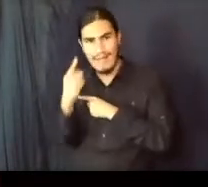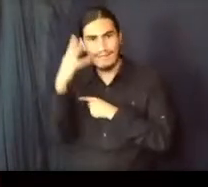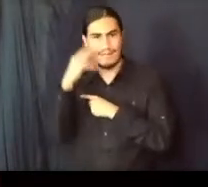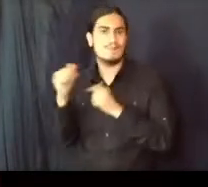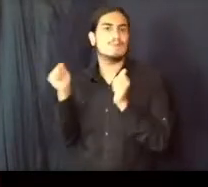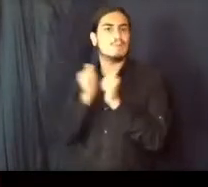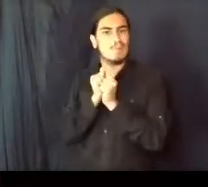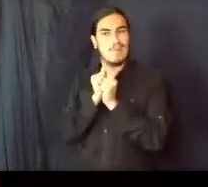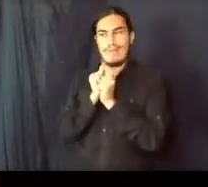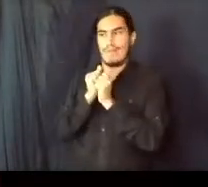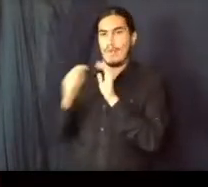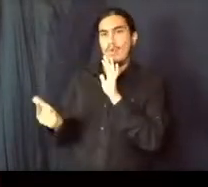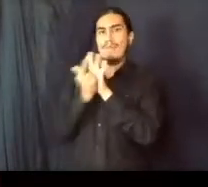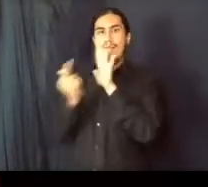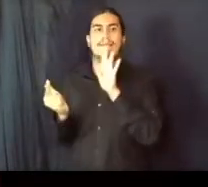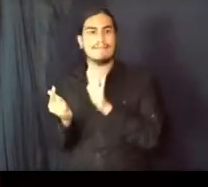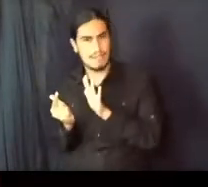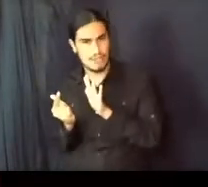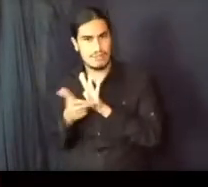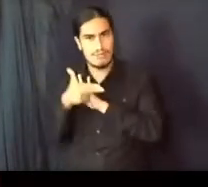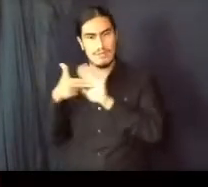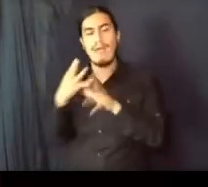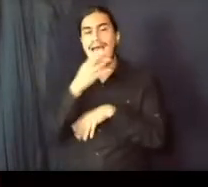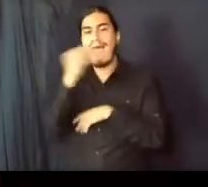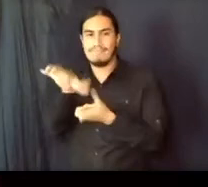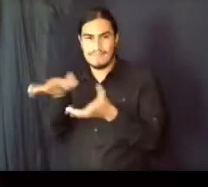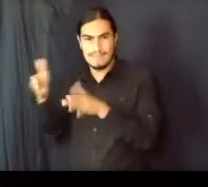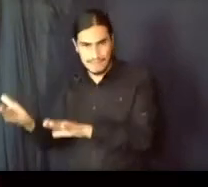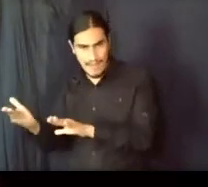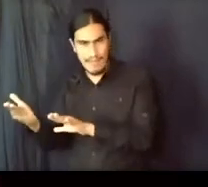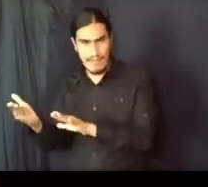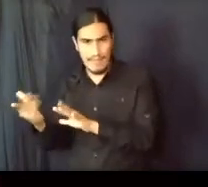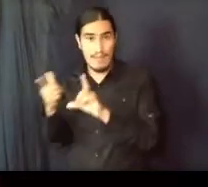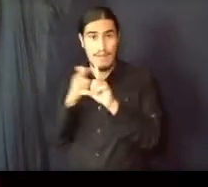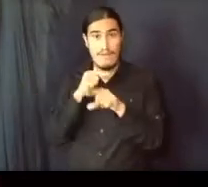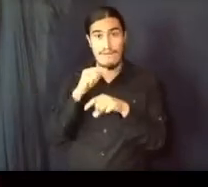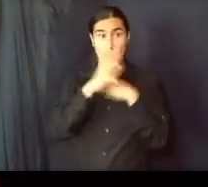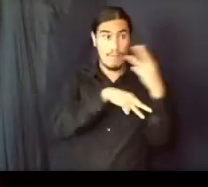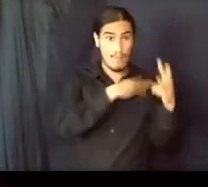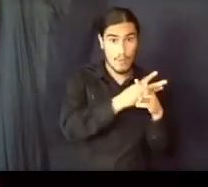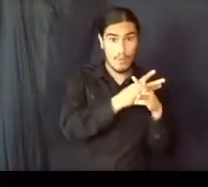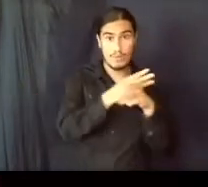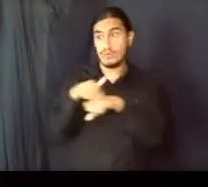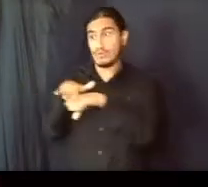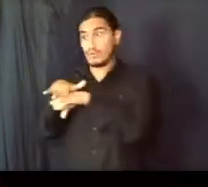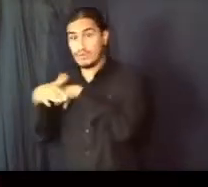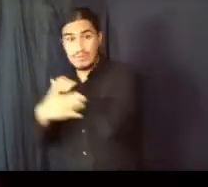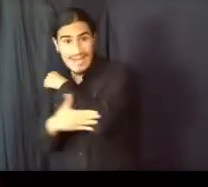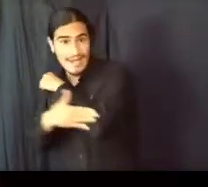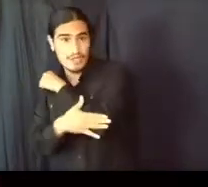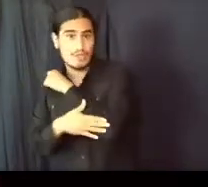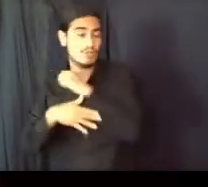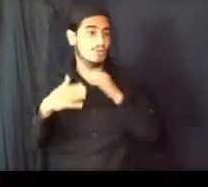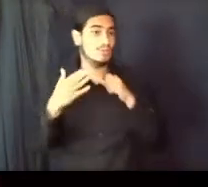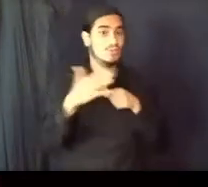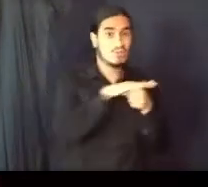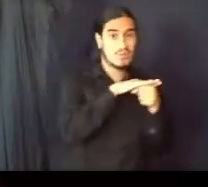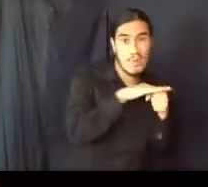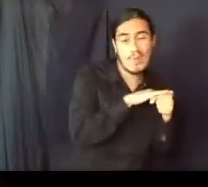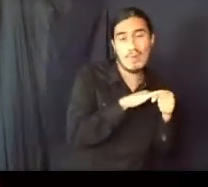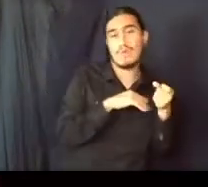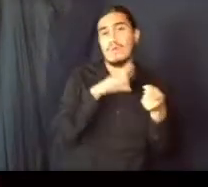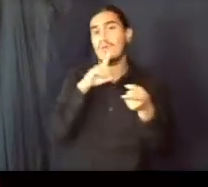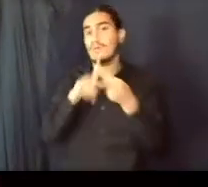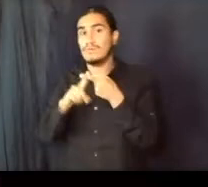death. And it travels from the transnational to the translocal, from the prison cell to the psychiatry and the lager, to